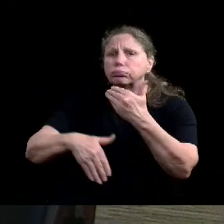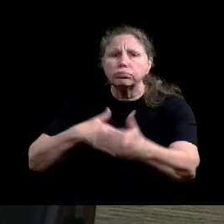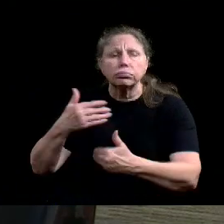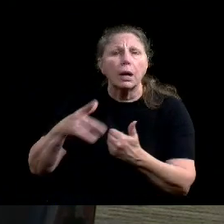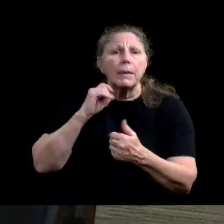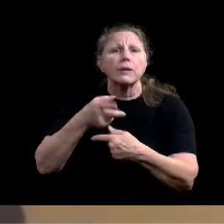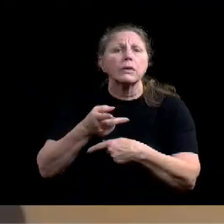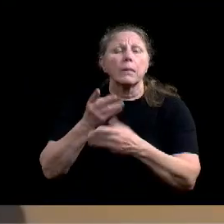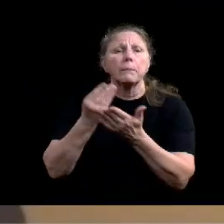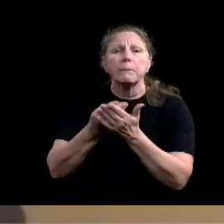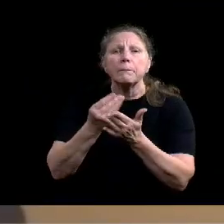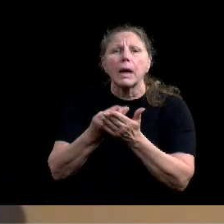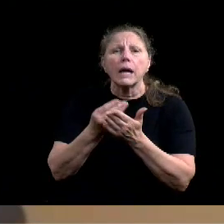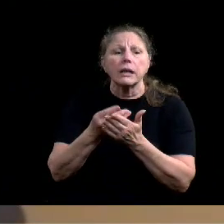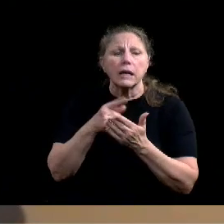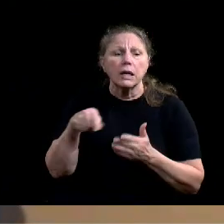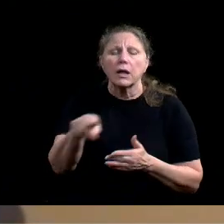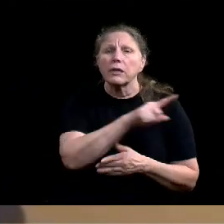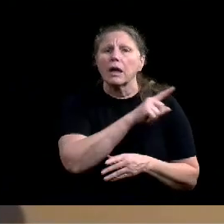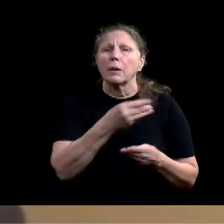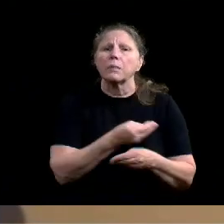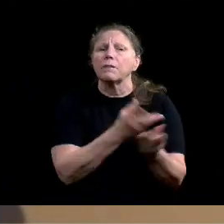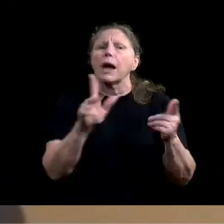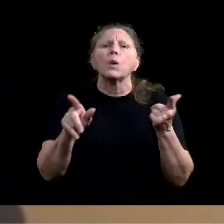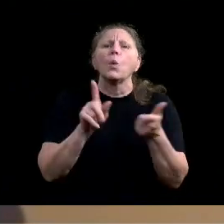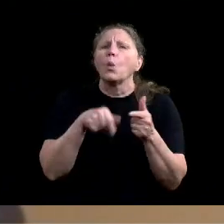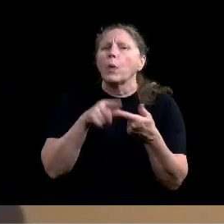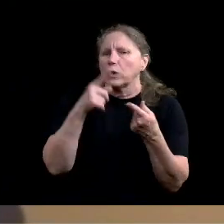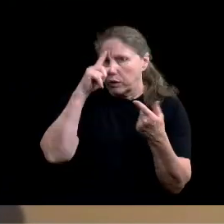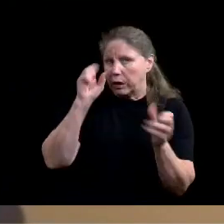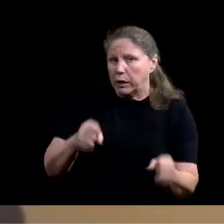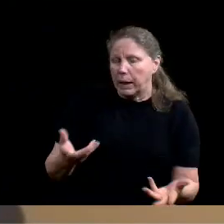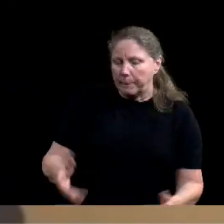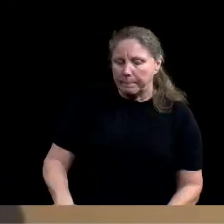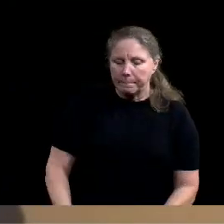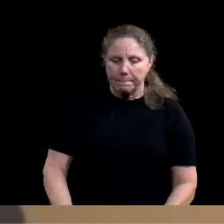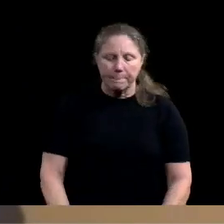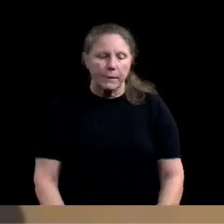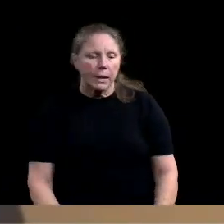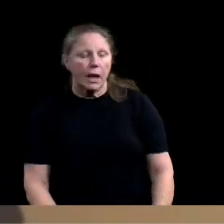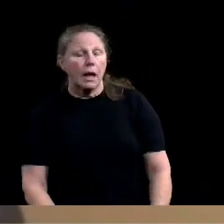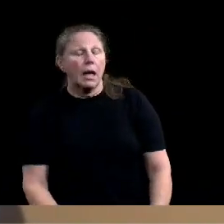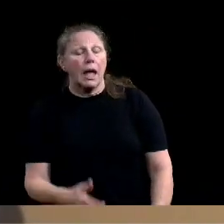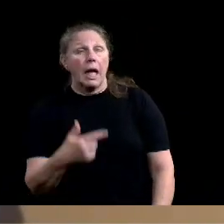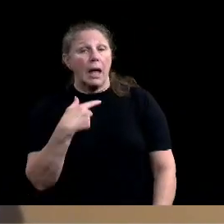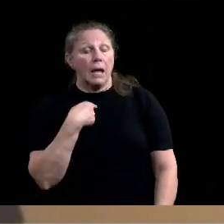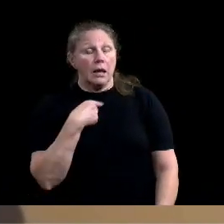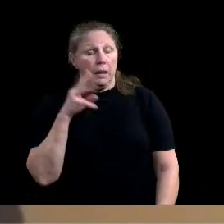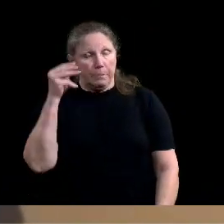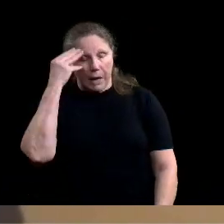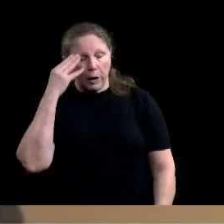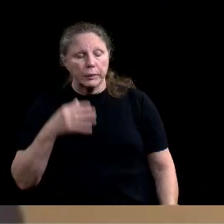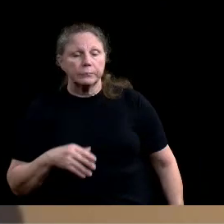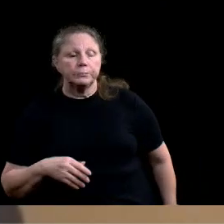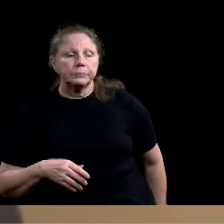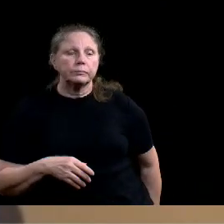businesses? I think we're hoping to have applications open up in the next 2 to